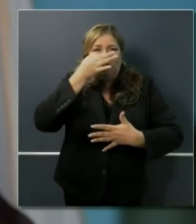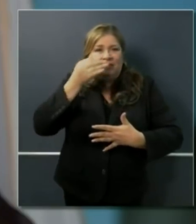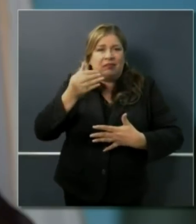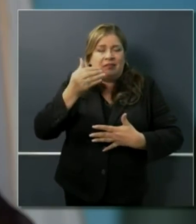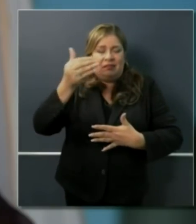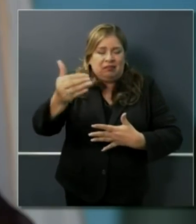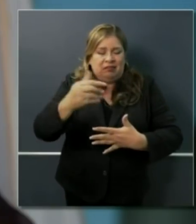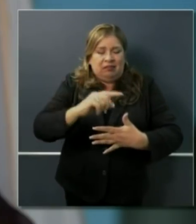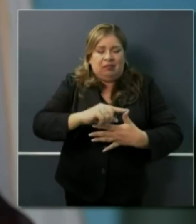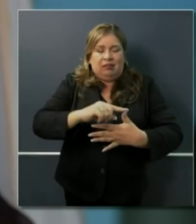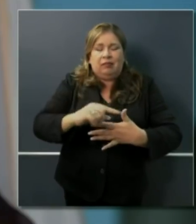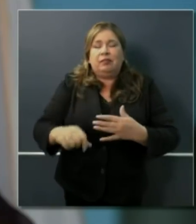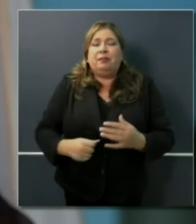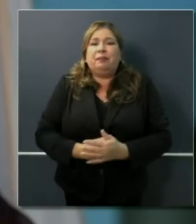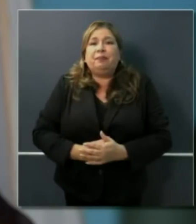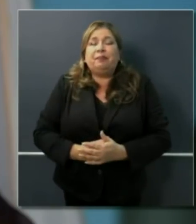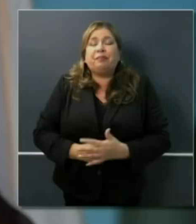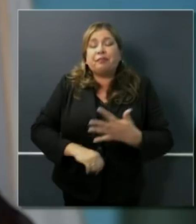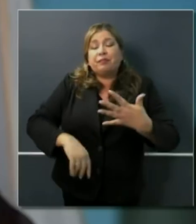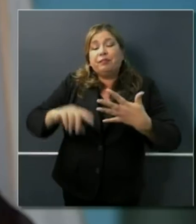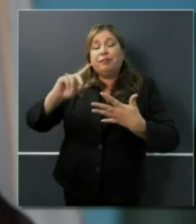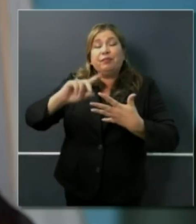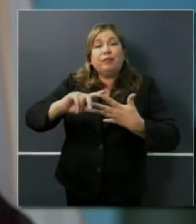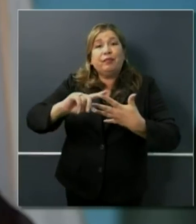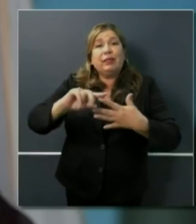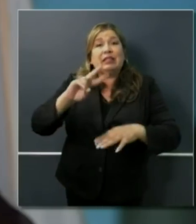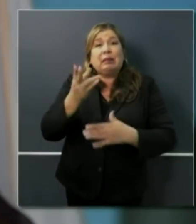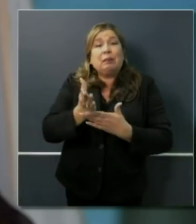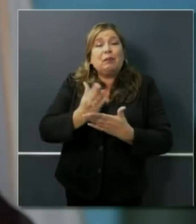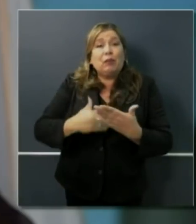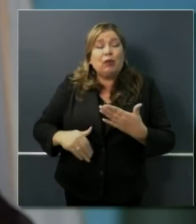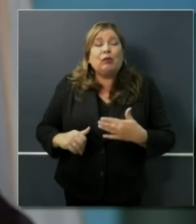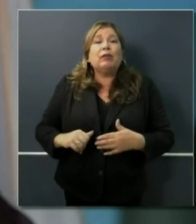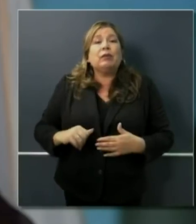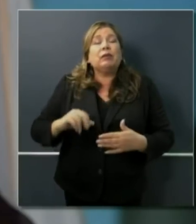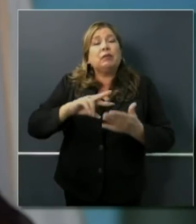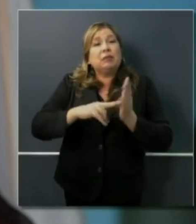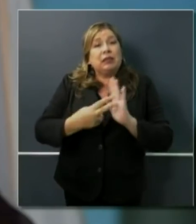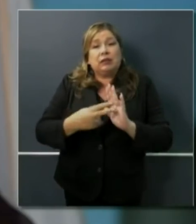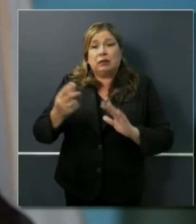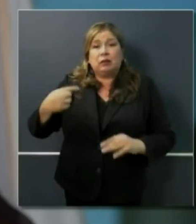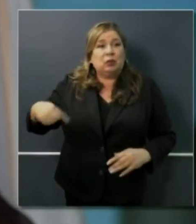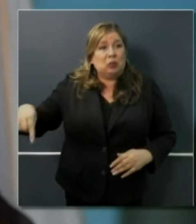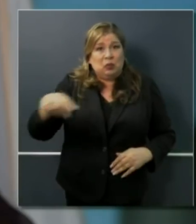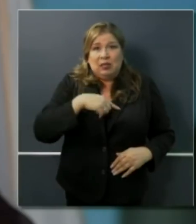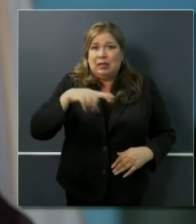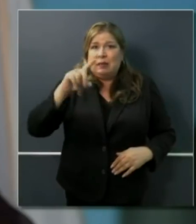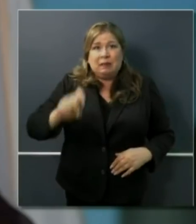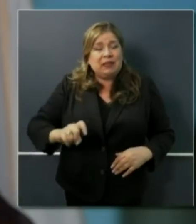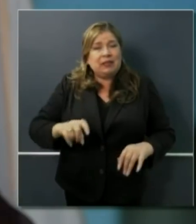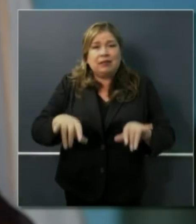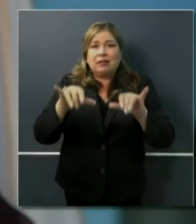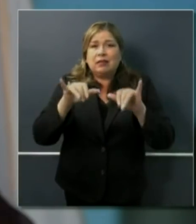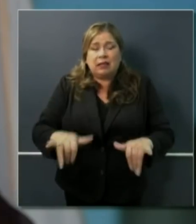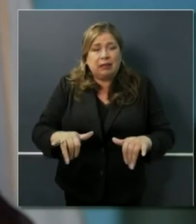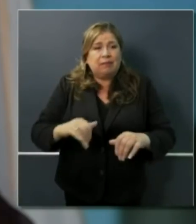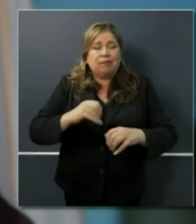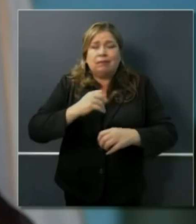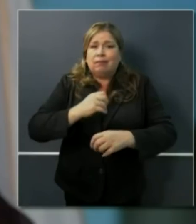in terms of what that looks like. The second phase is maintaining our vigilance on protecting the most